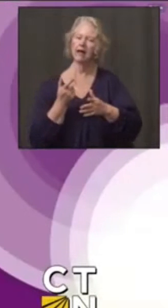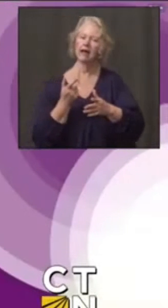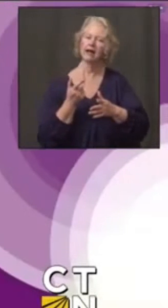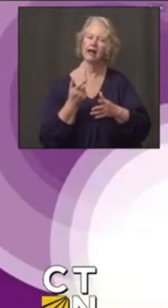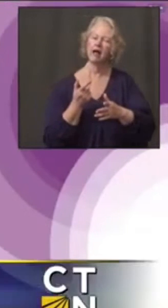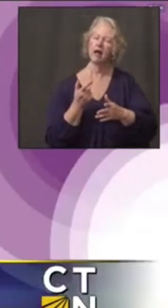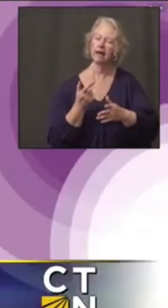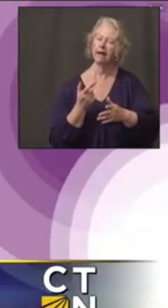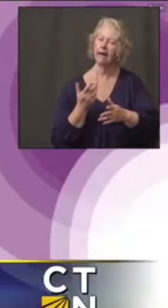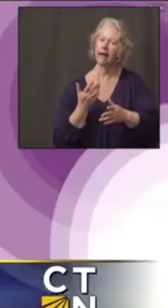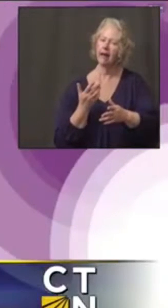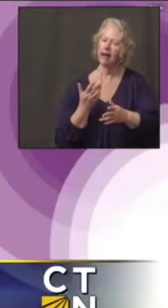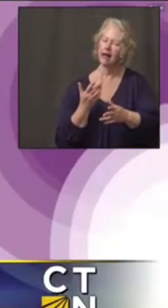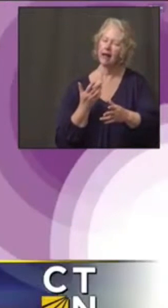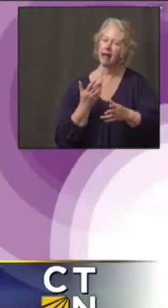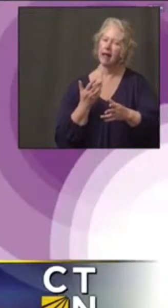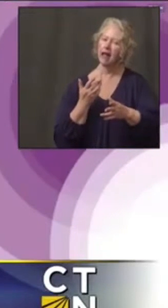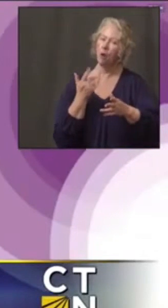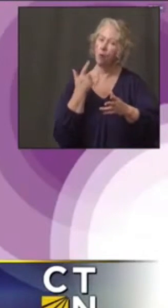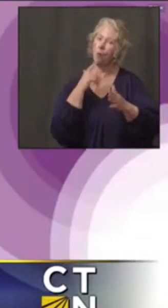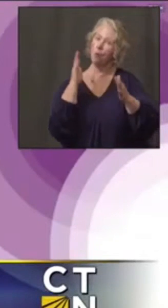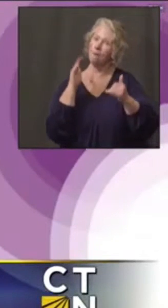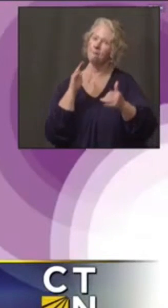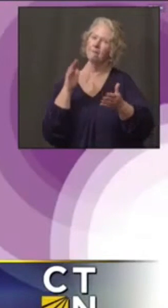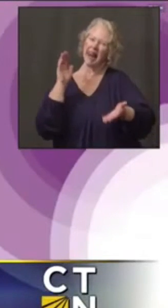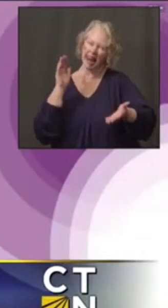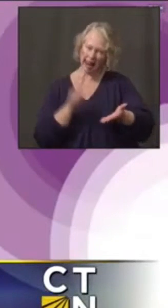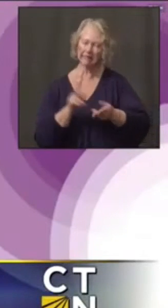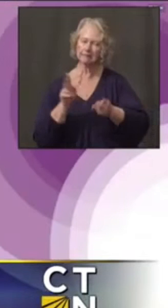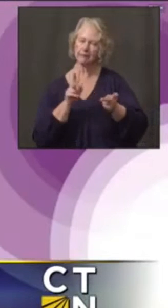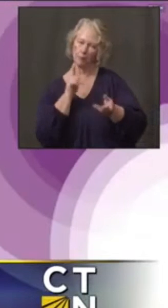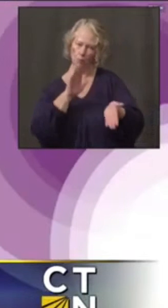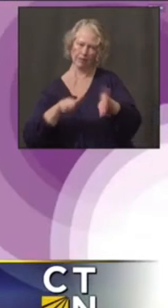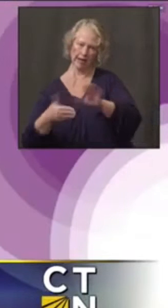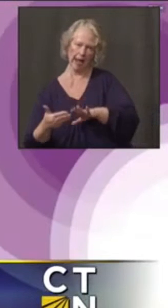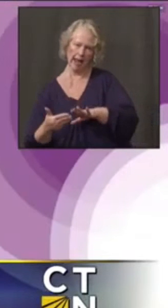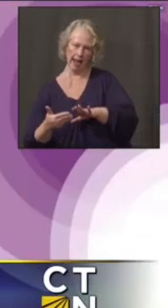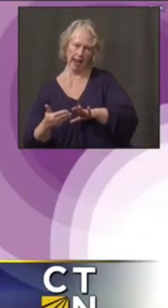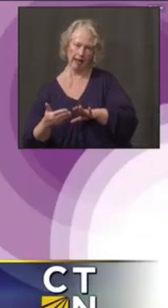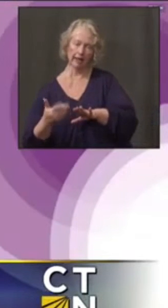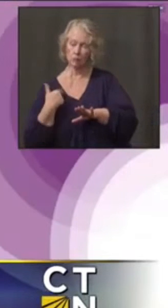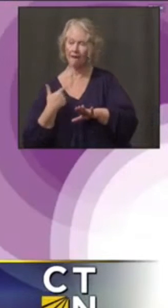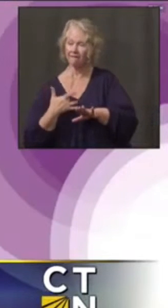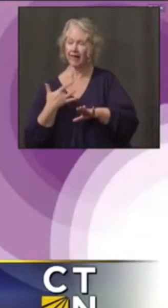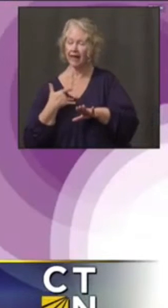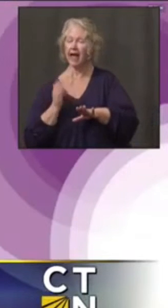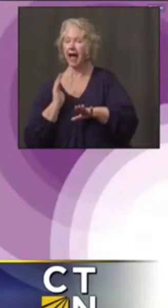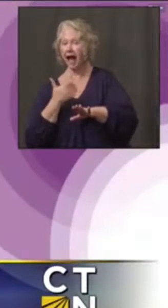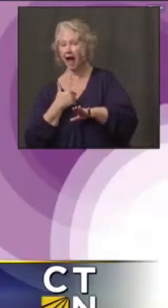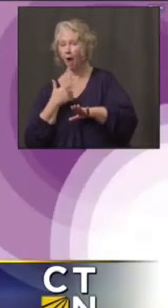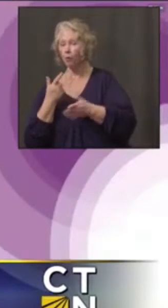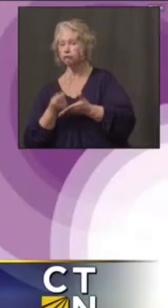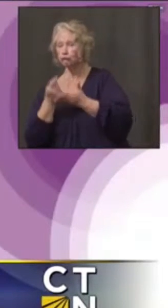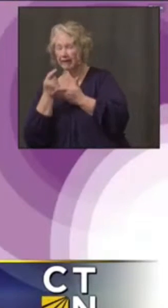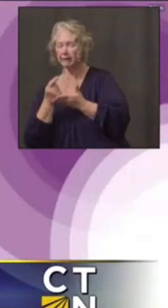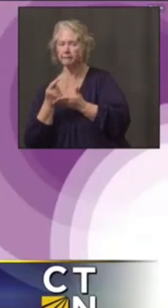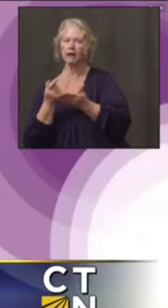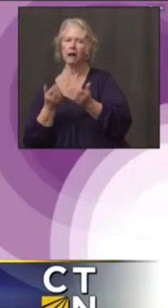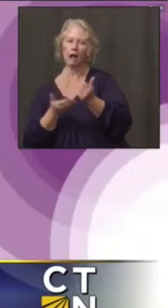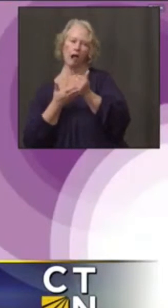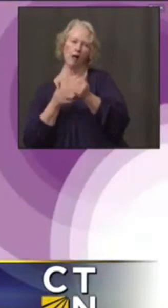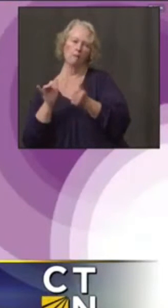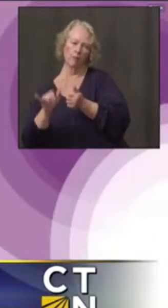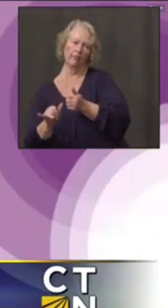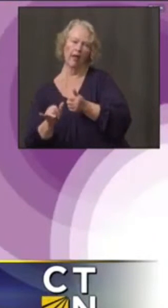decrease in both morbidity and mortality. So I think we're in a much better position now to handle the load